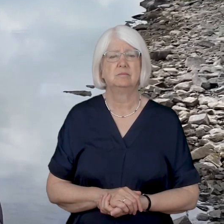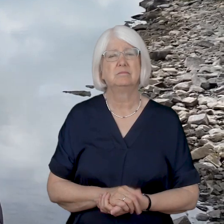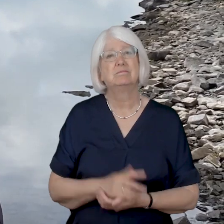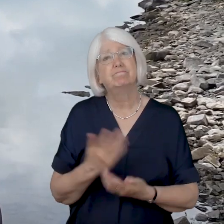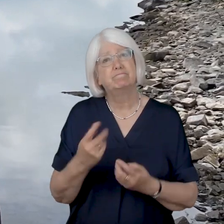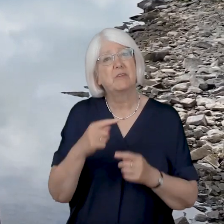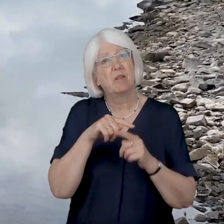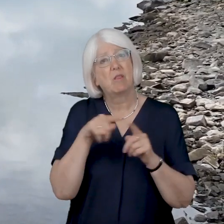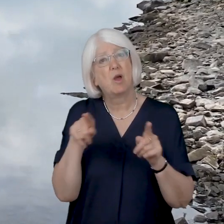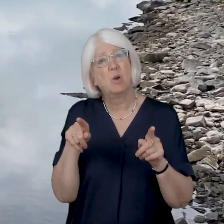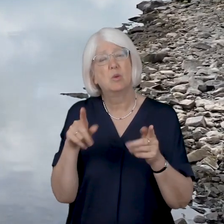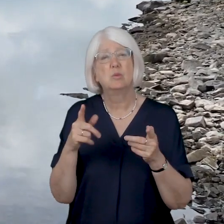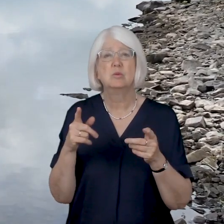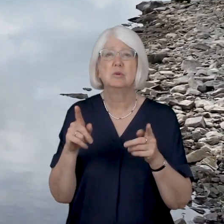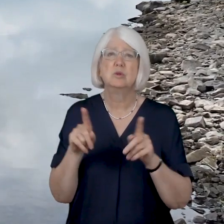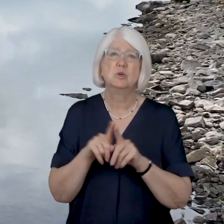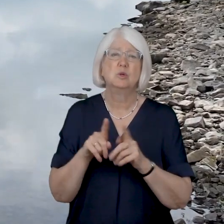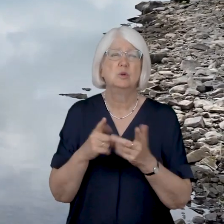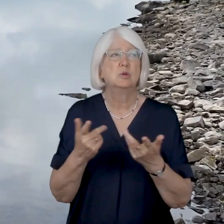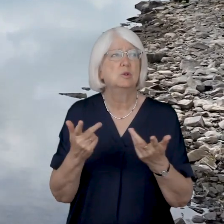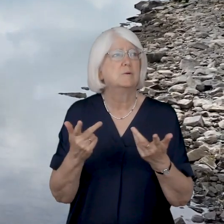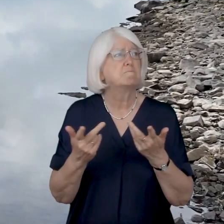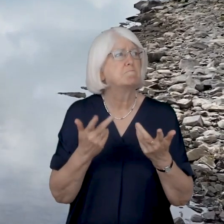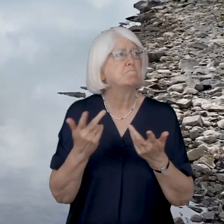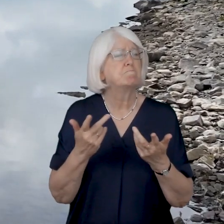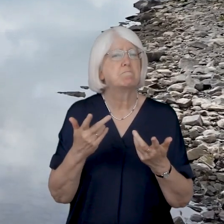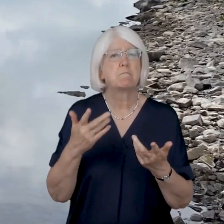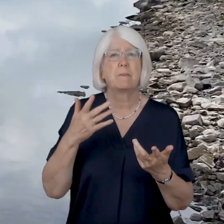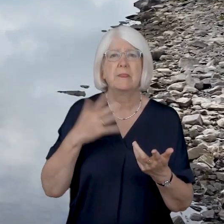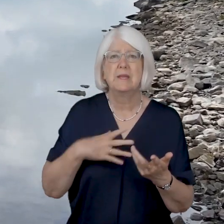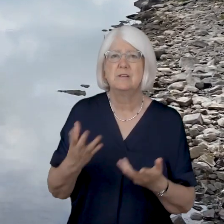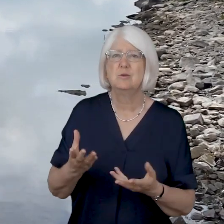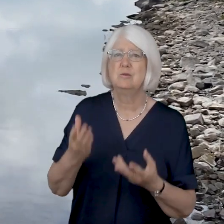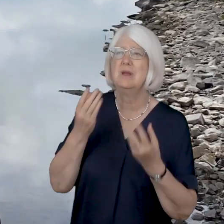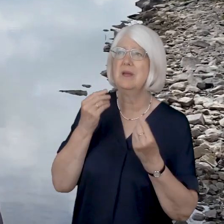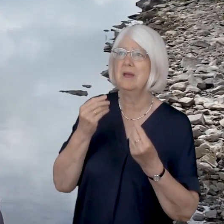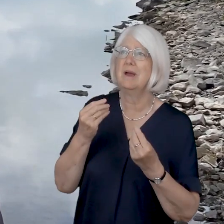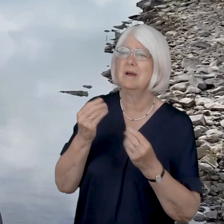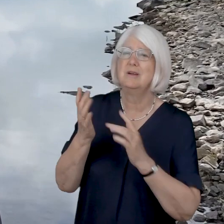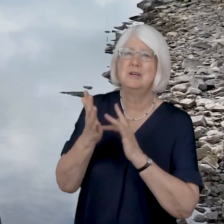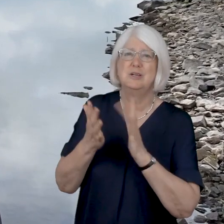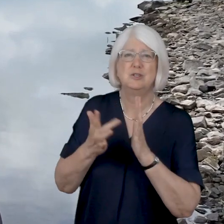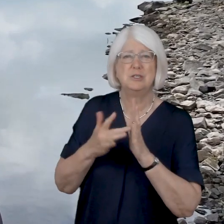Or for those who are needing to hear the words of Jesus,